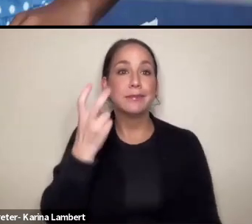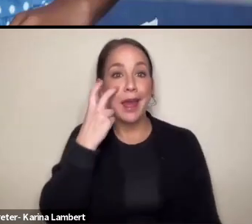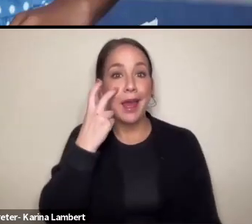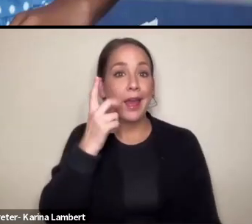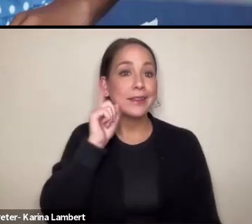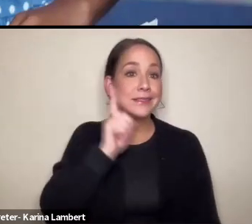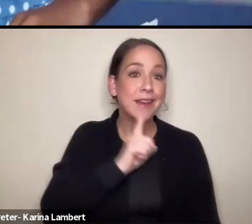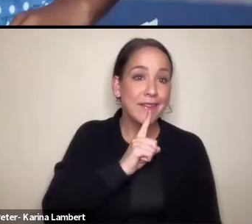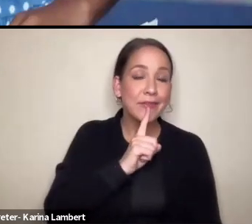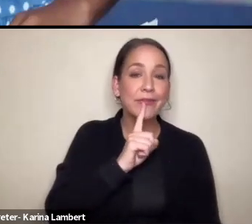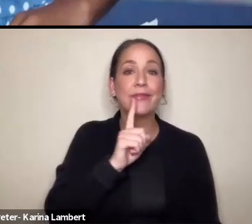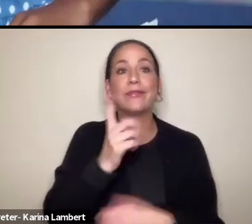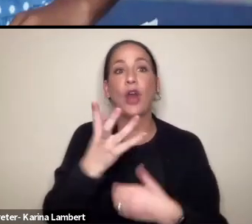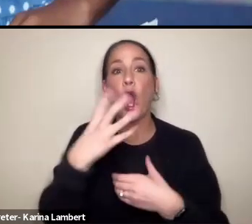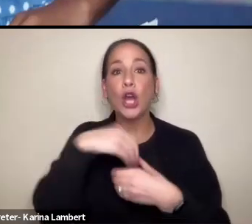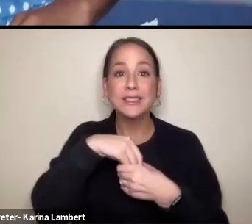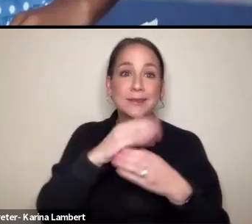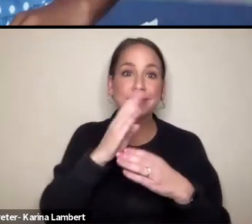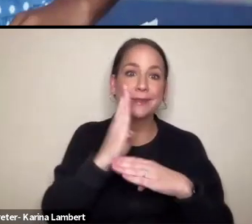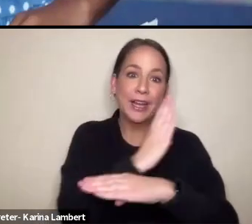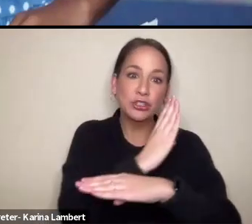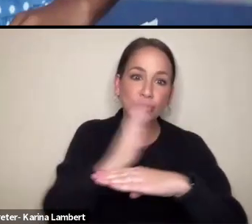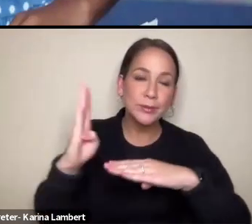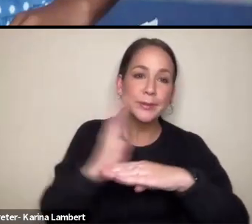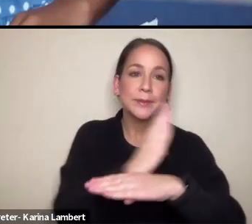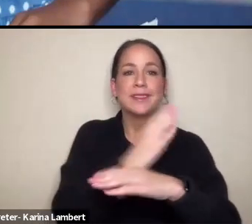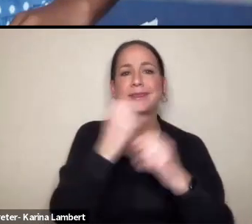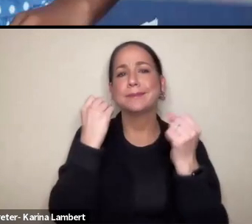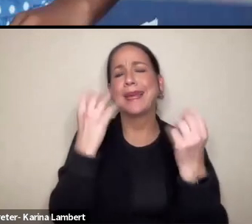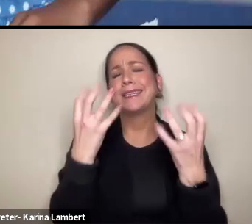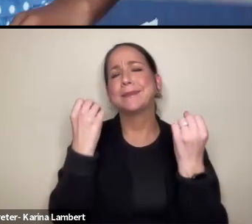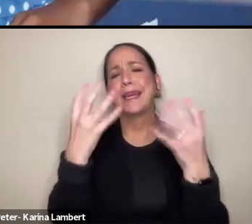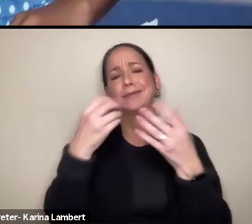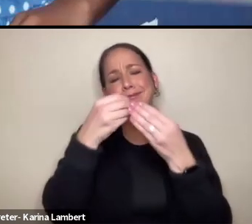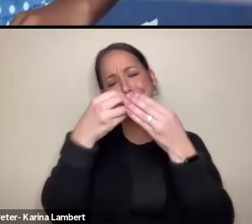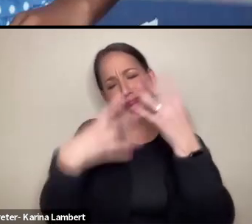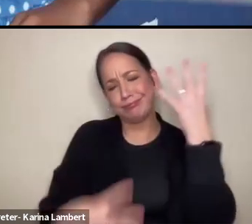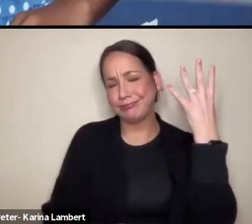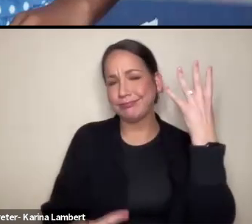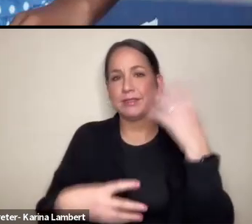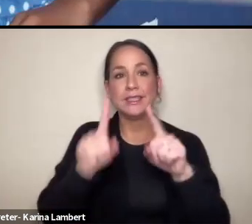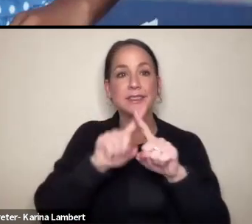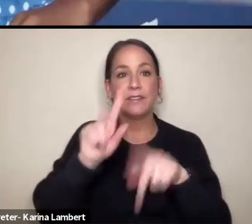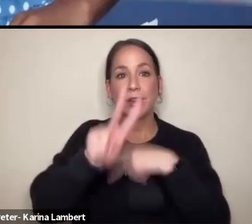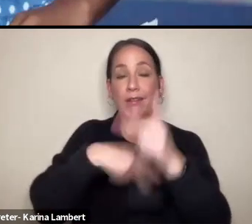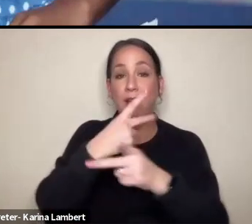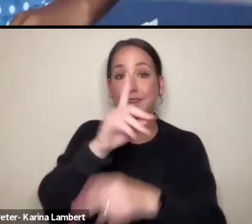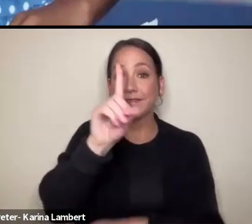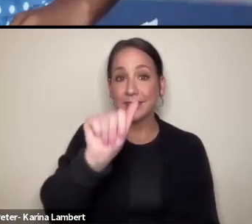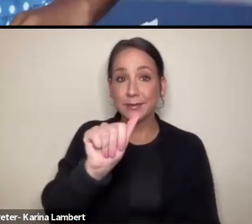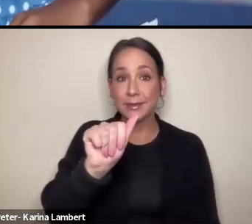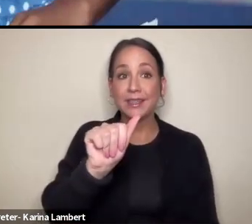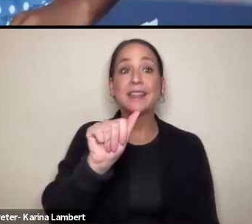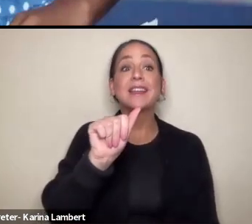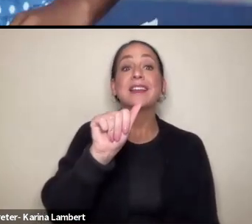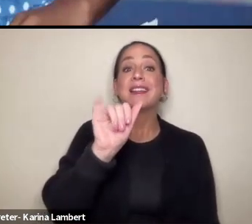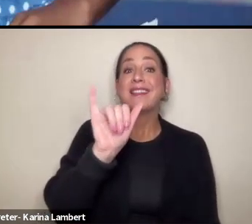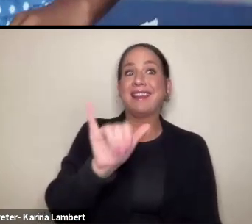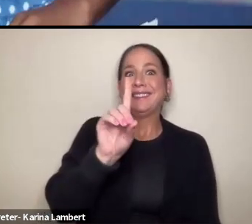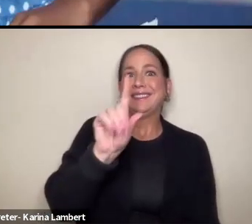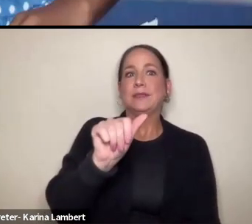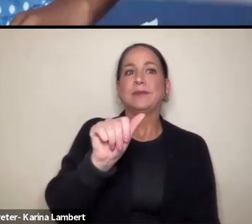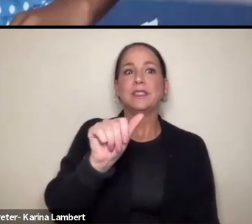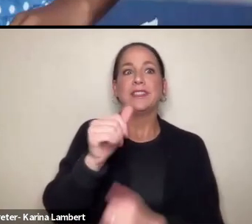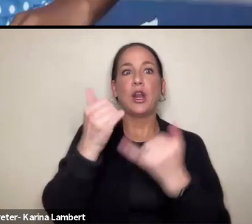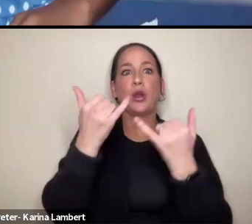autism spectrum disorder. There's a lot of different types of disabilities. Usually these are going to be disabilities that are going to be present with a